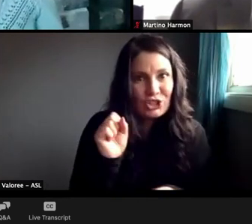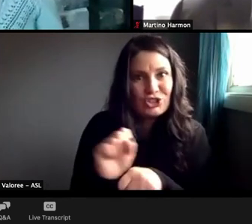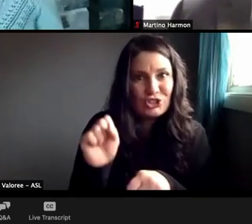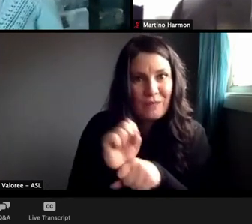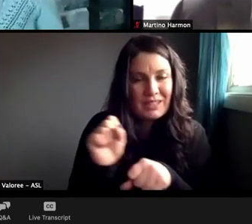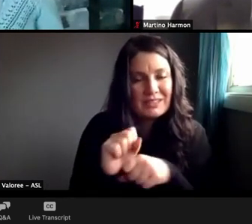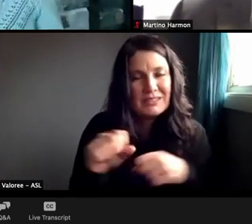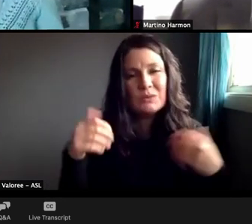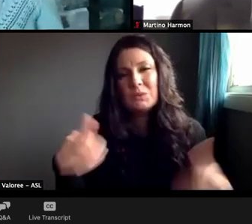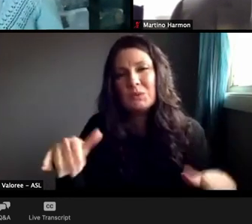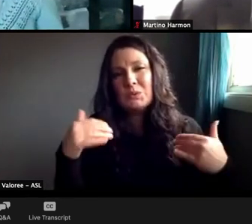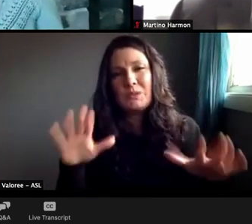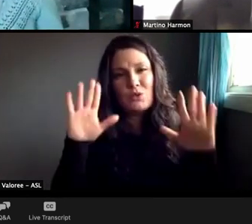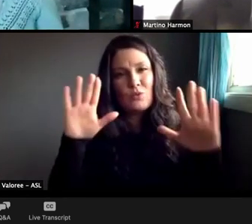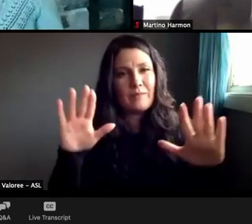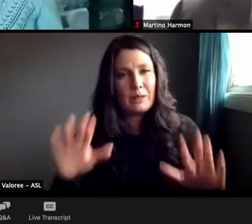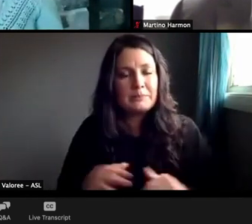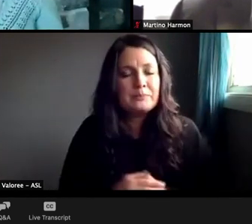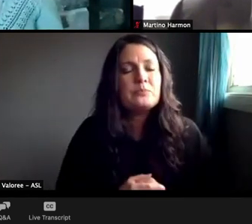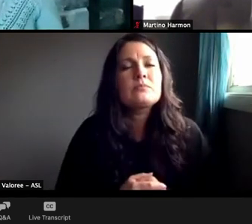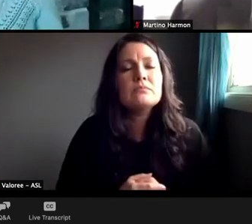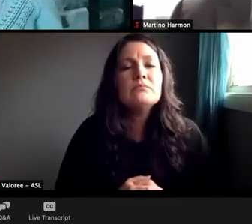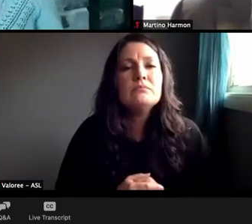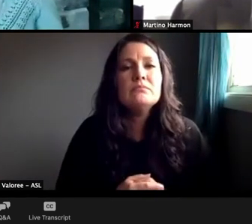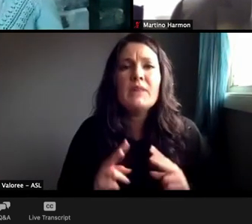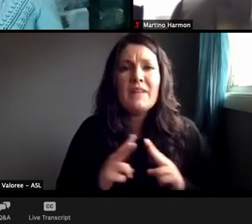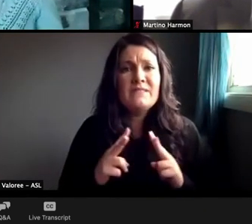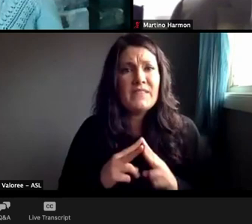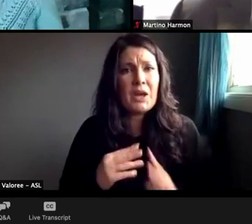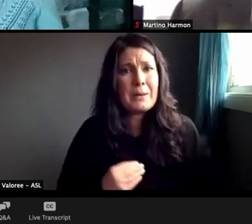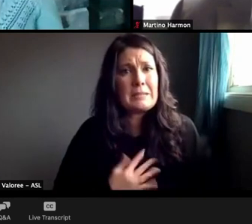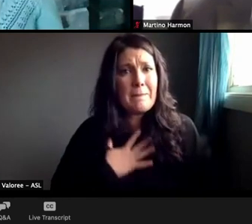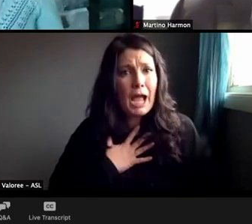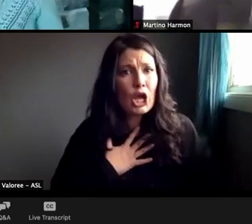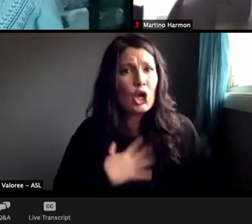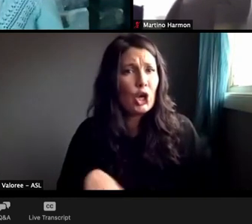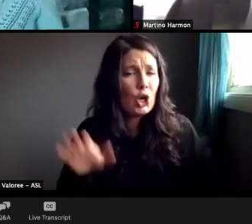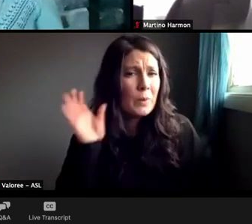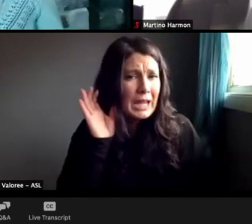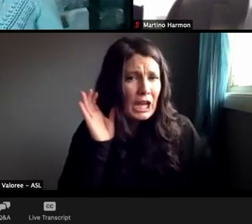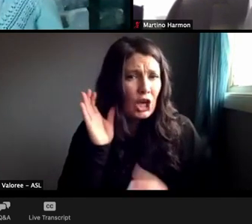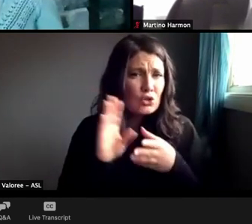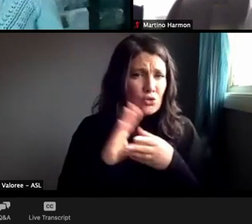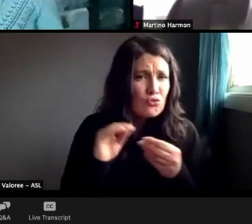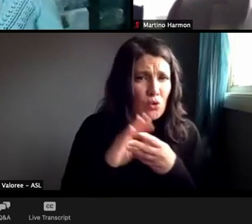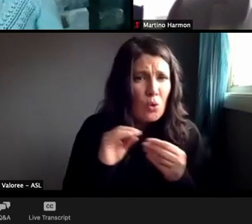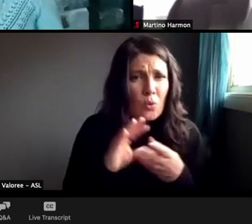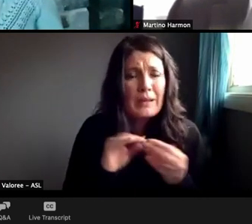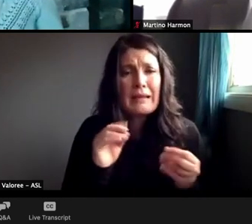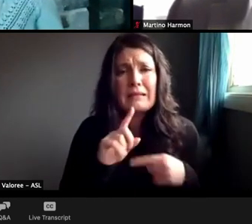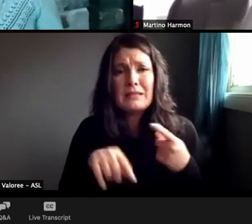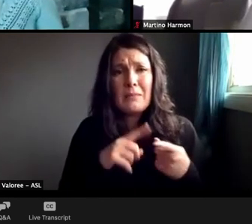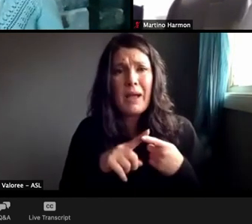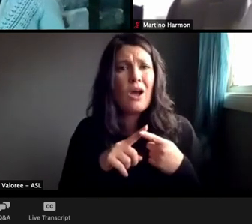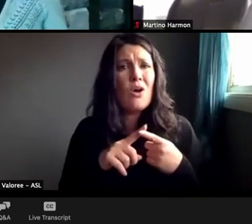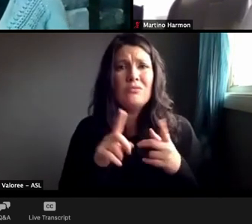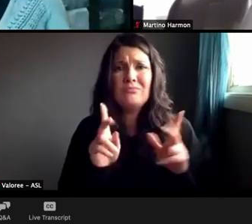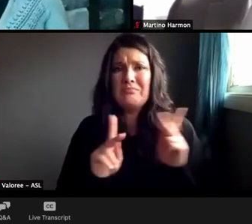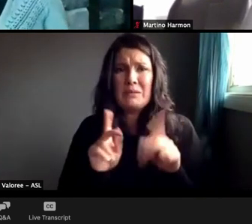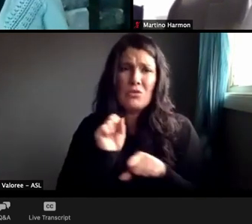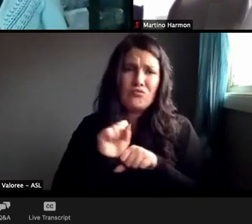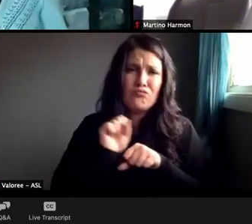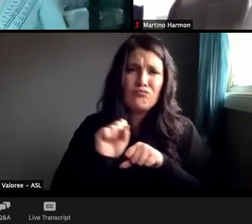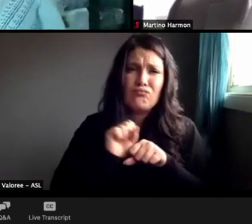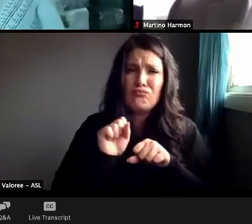It was very inspiring to hear the stories of these individuals and their dedication and commitment to the university. And I